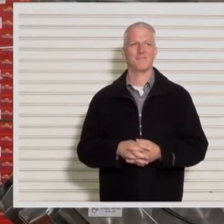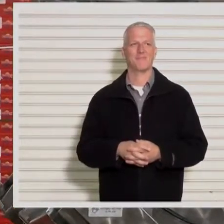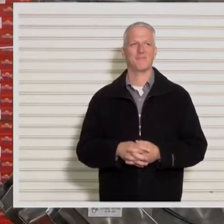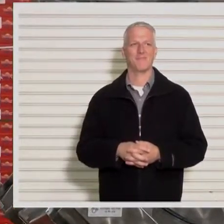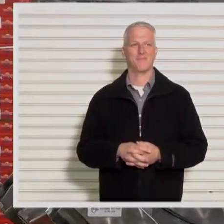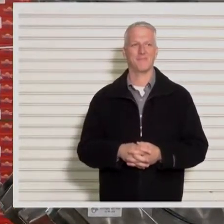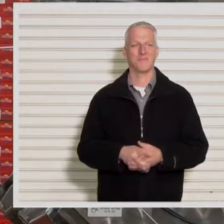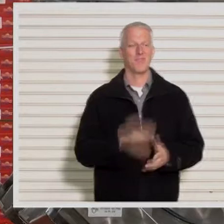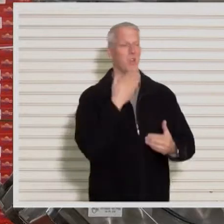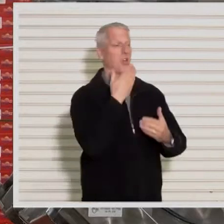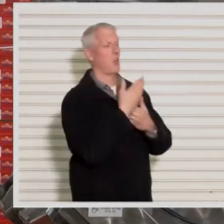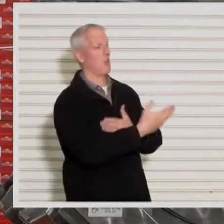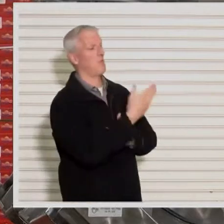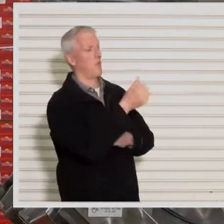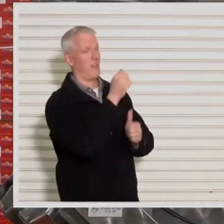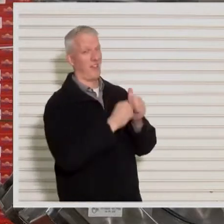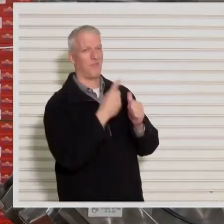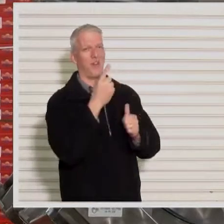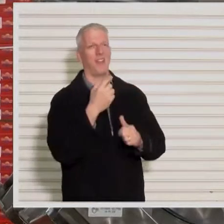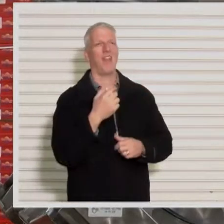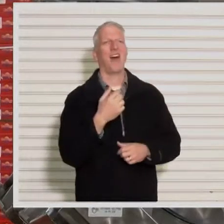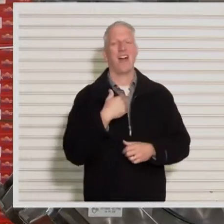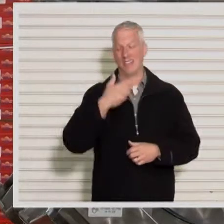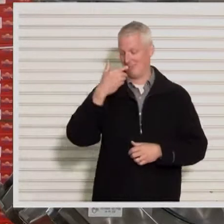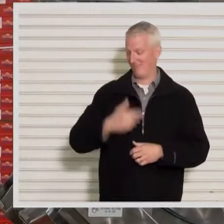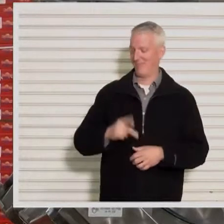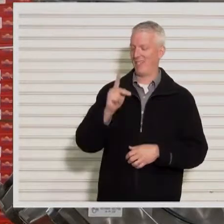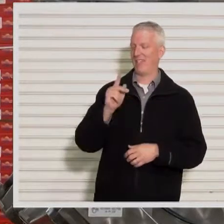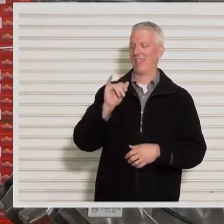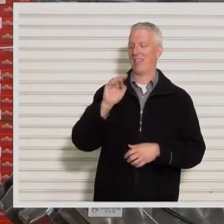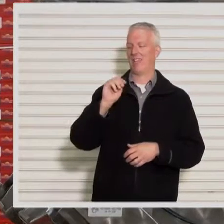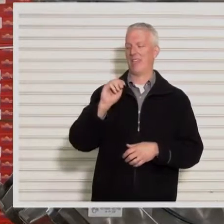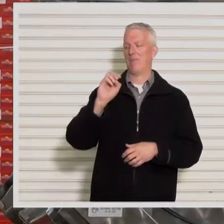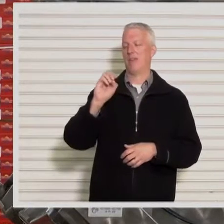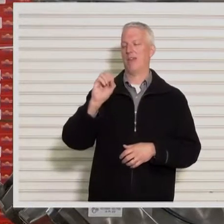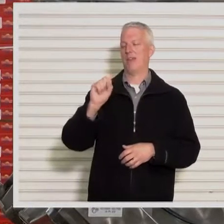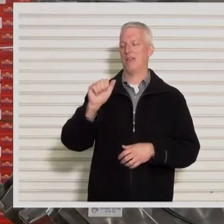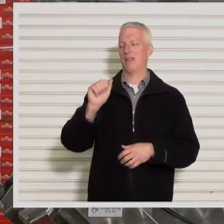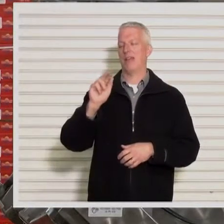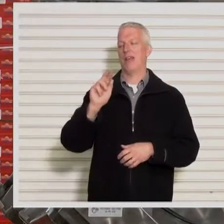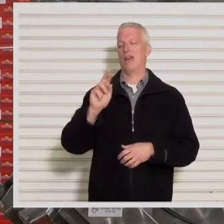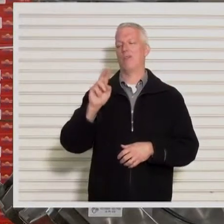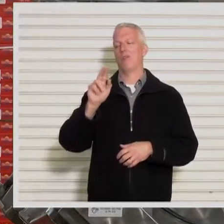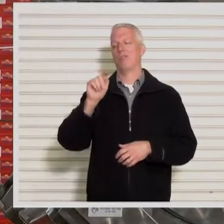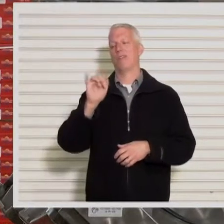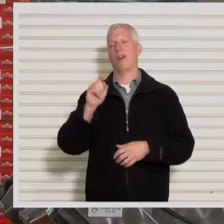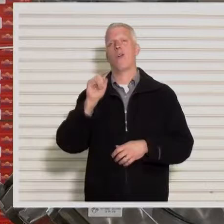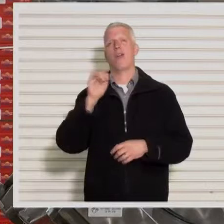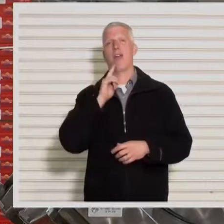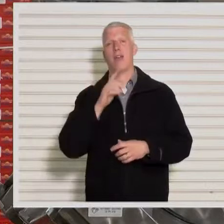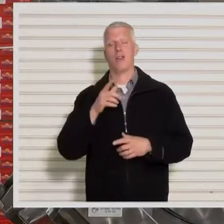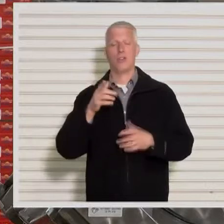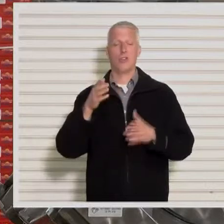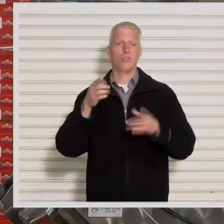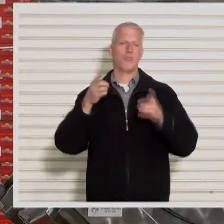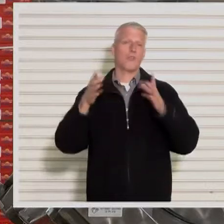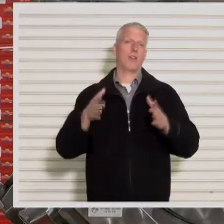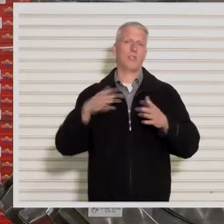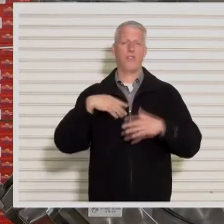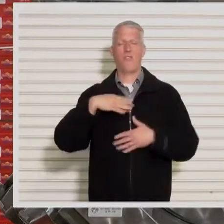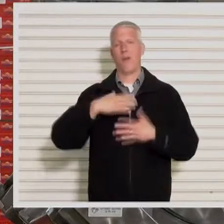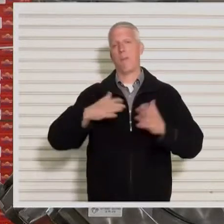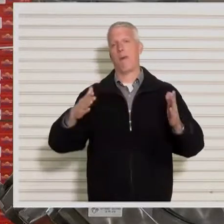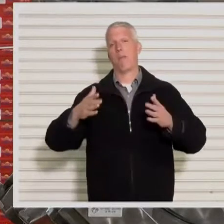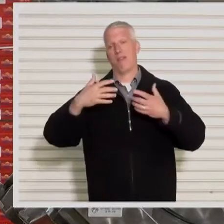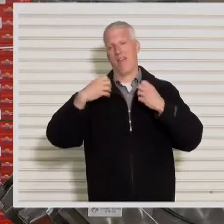All right, good morning, everybody. Kim Sarawatari, Director of Public Health for Riverside County. And I'd like to start off this morning First,